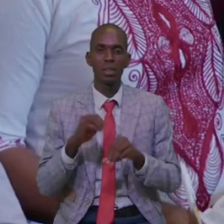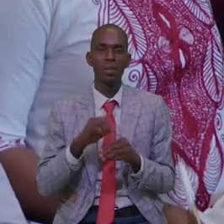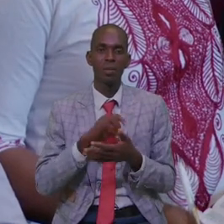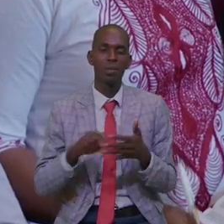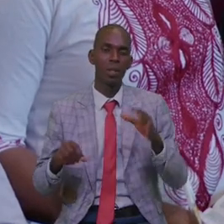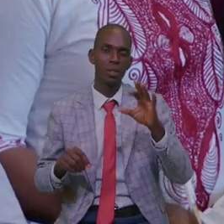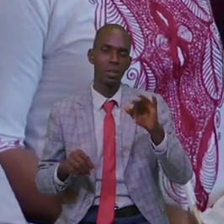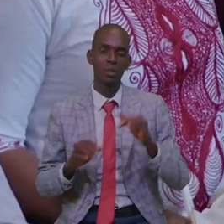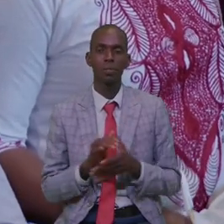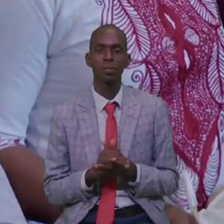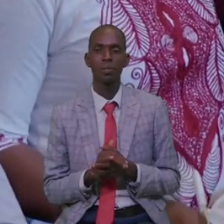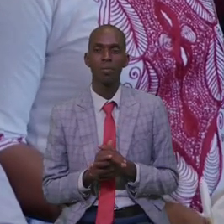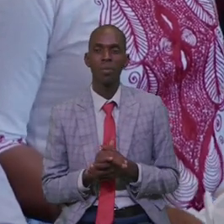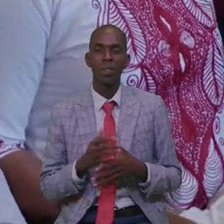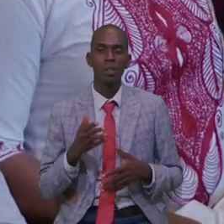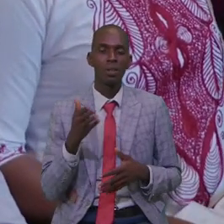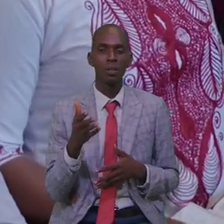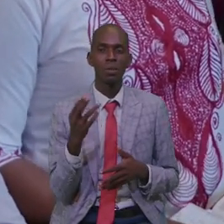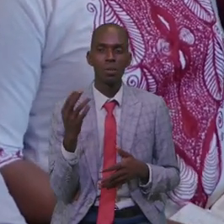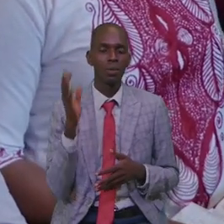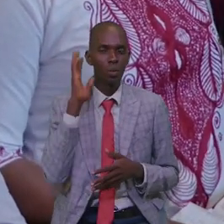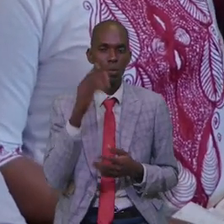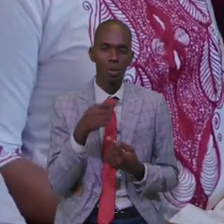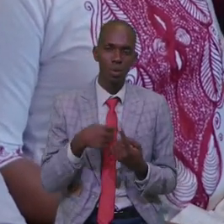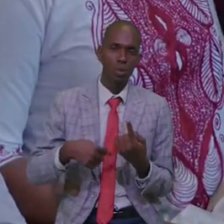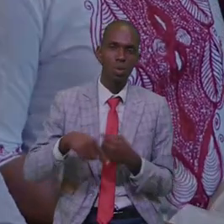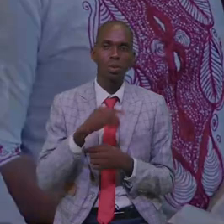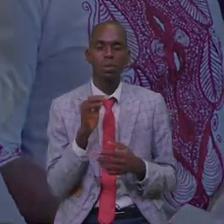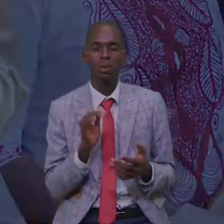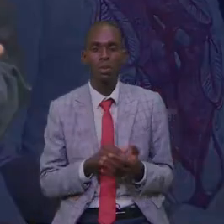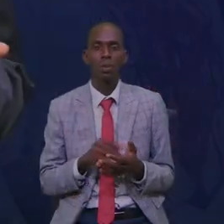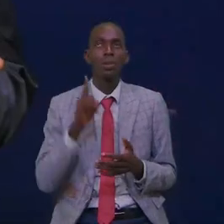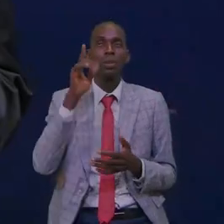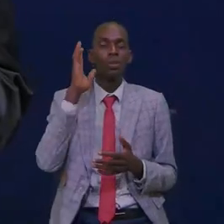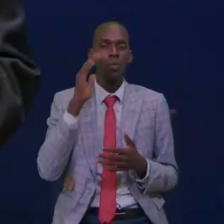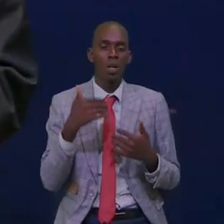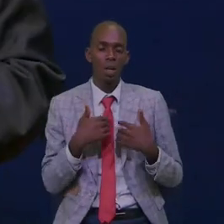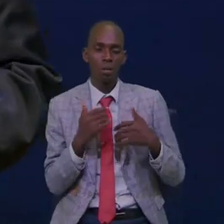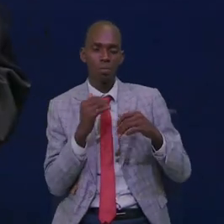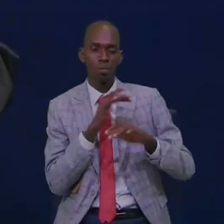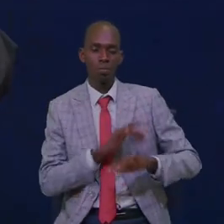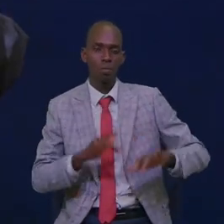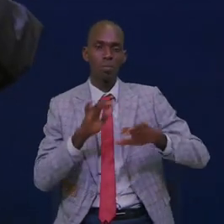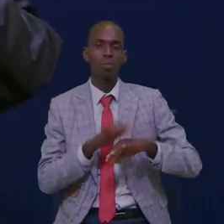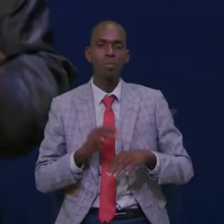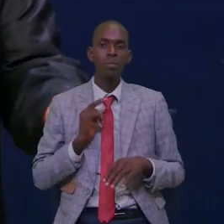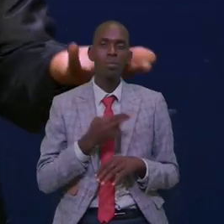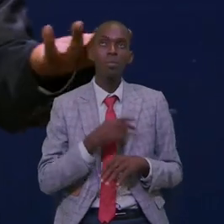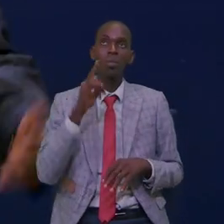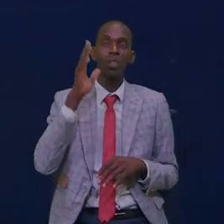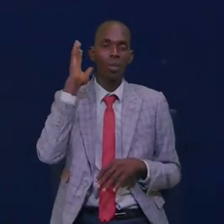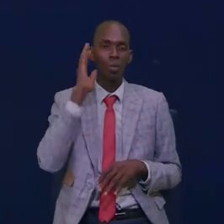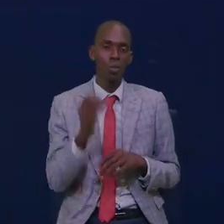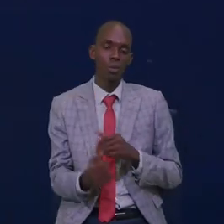verse 19, he will turn again. He will have compassion upon us. He will subdue